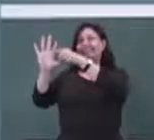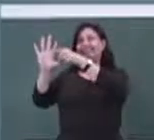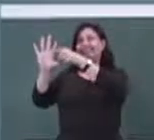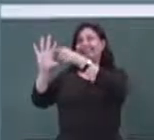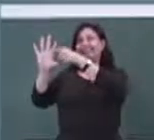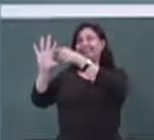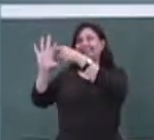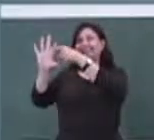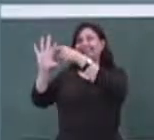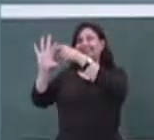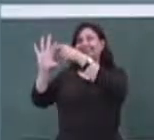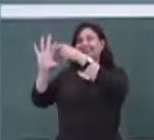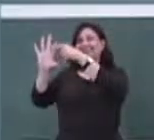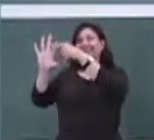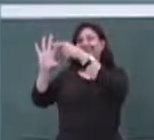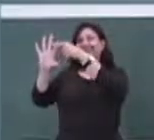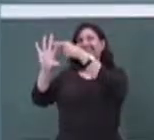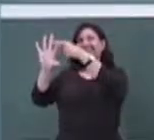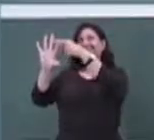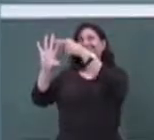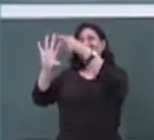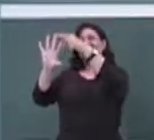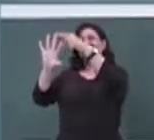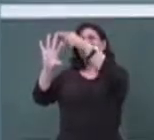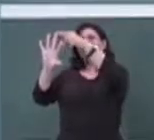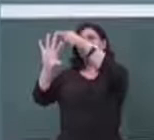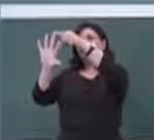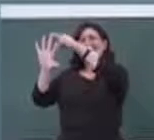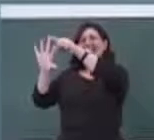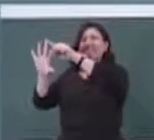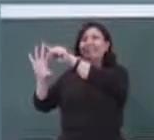Down, deep into the corners, up,